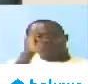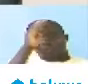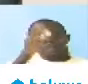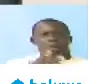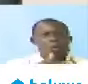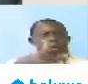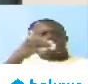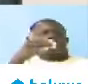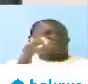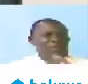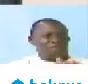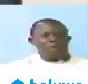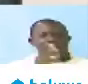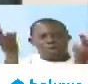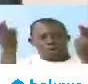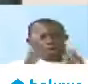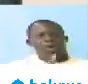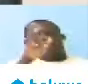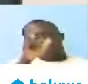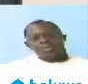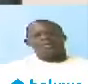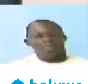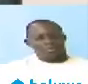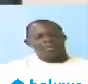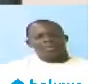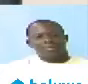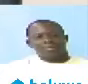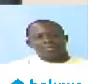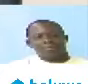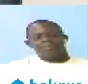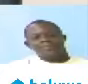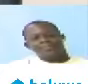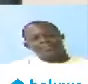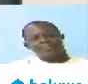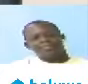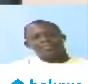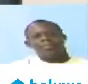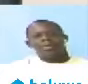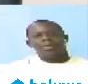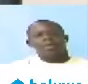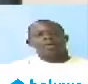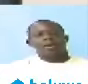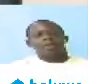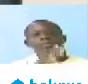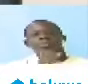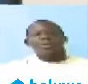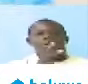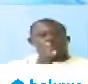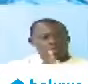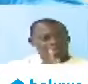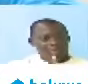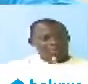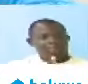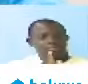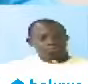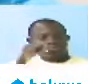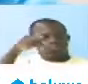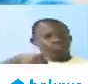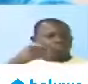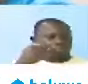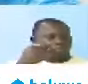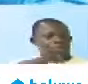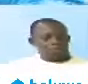going in advance of me. Mr. Witness,